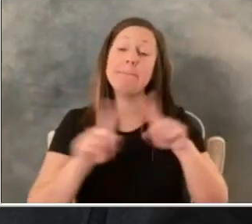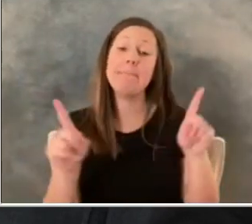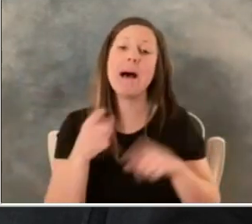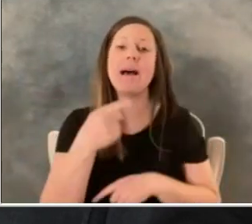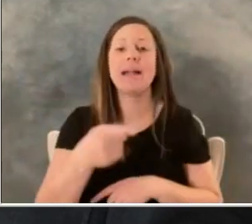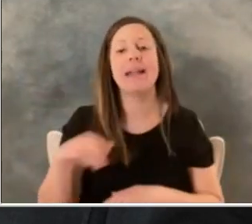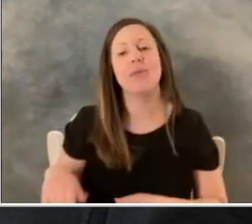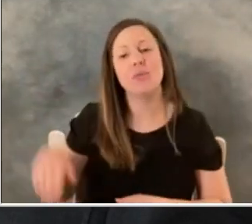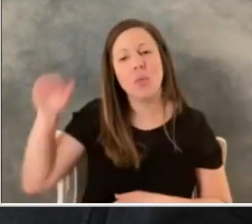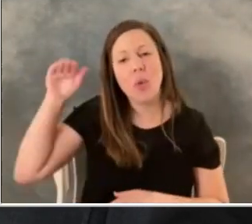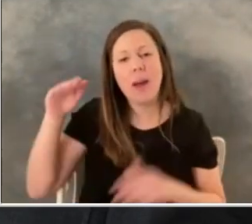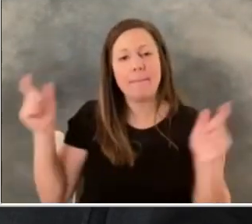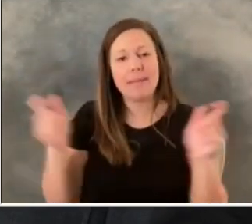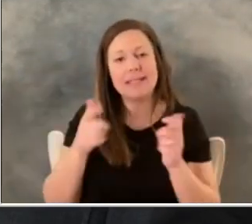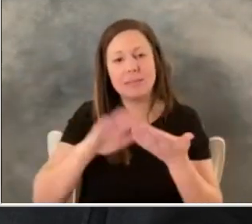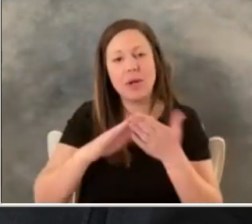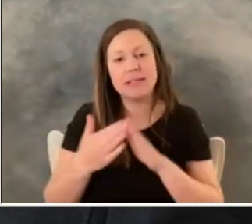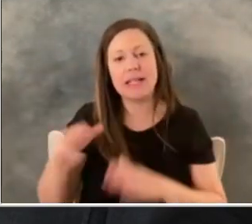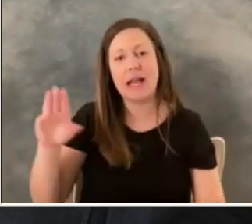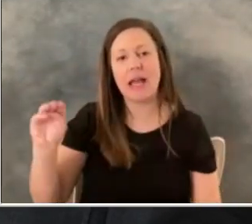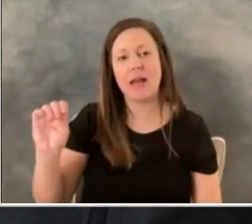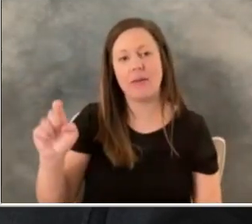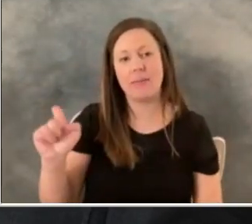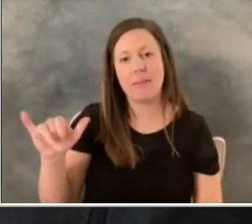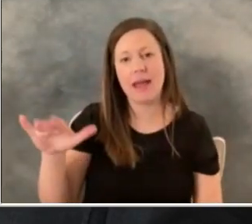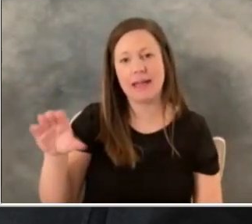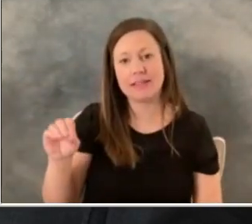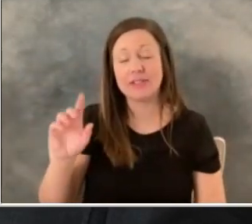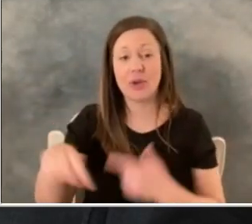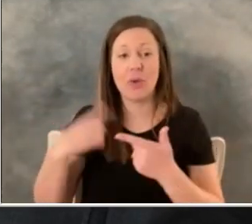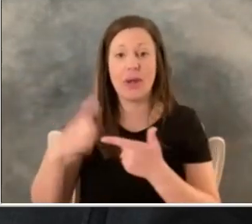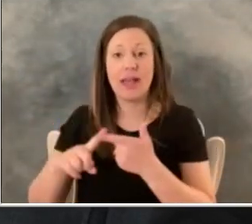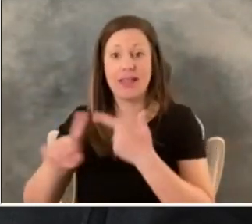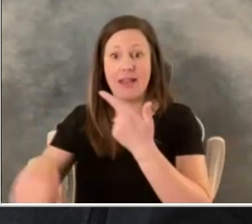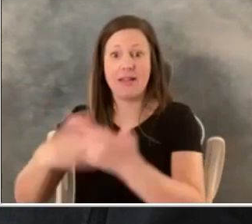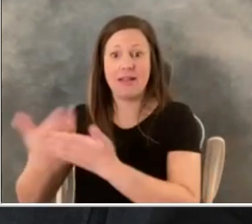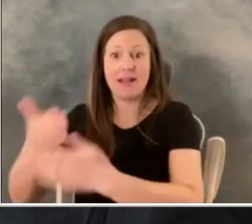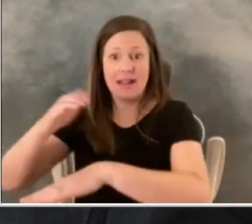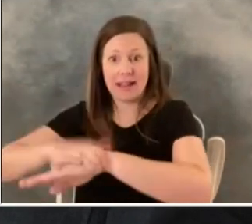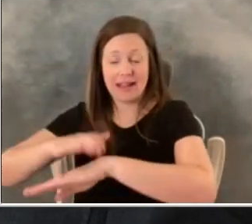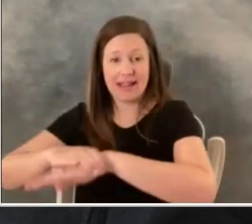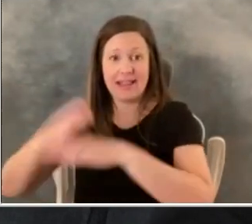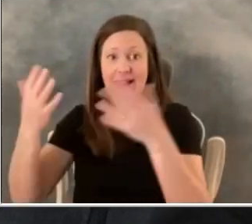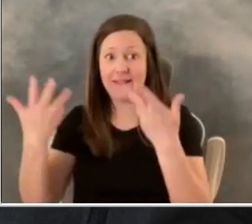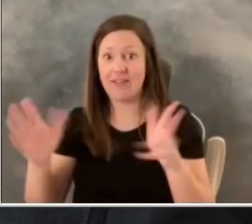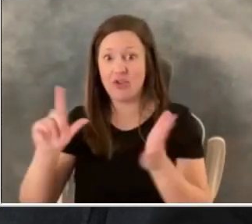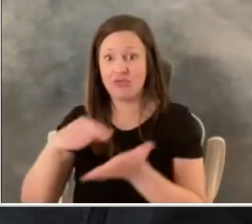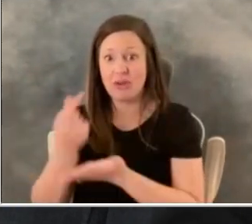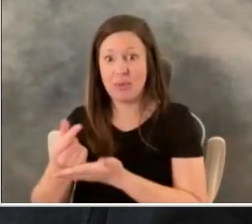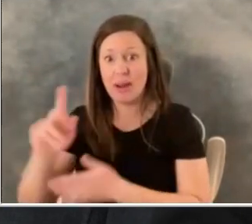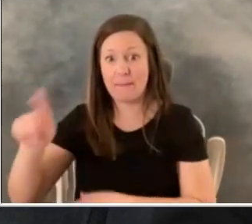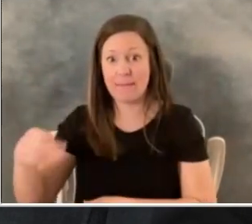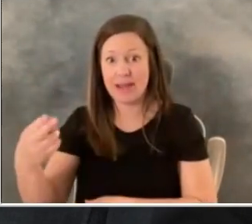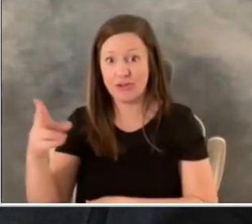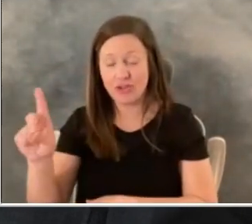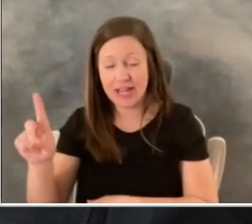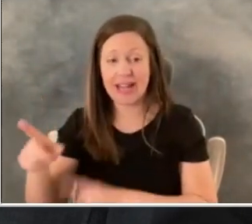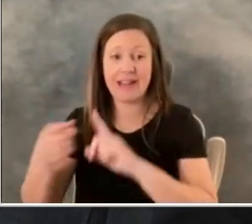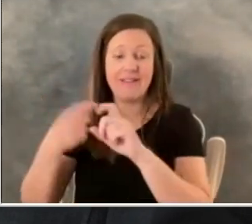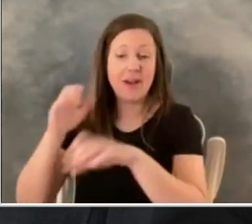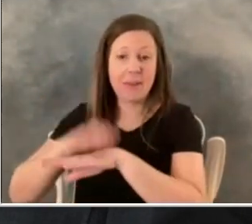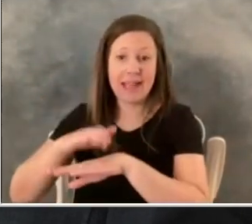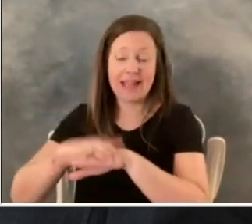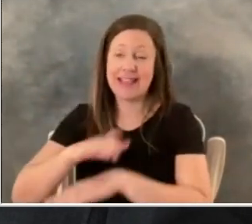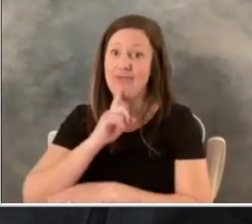town in Mexico and found his way to England and got his PhD in England, and that took him a long route to